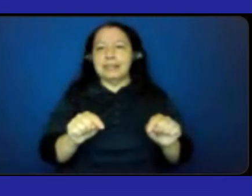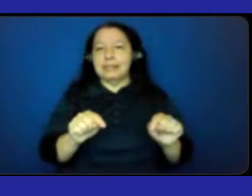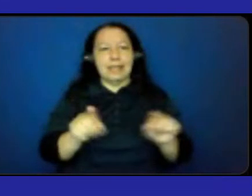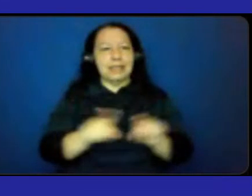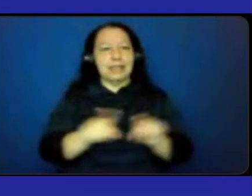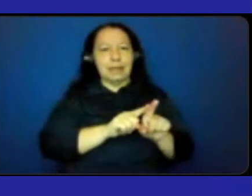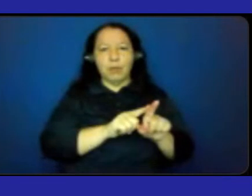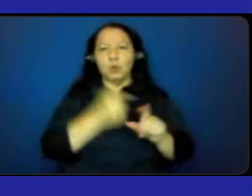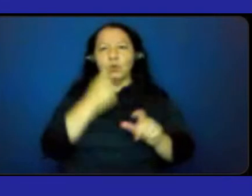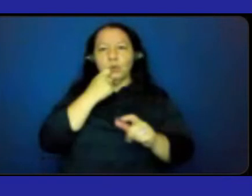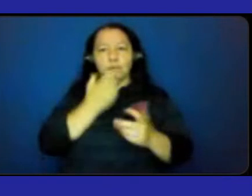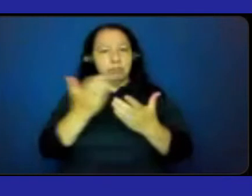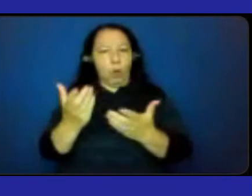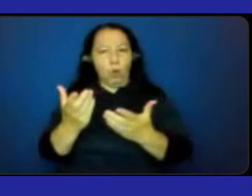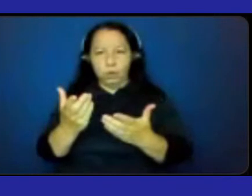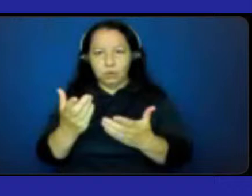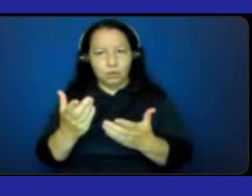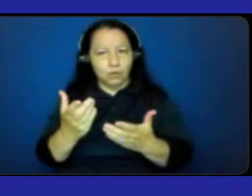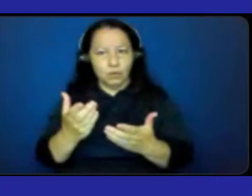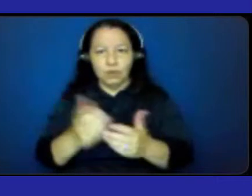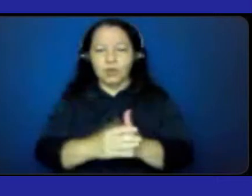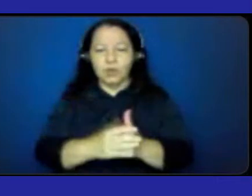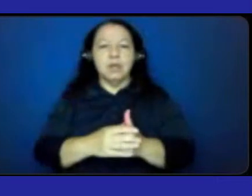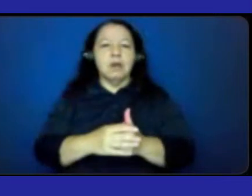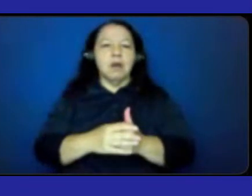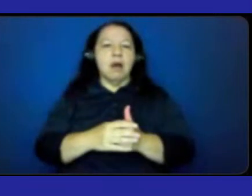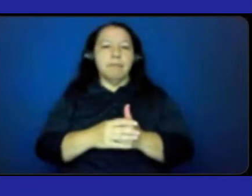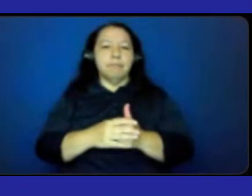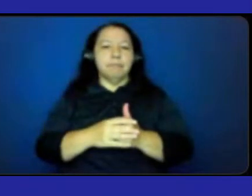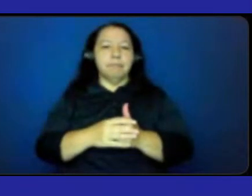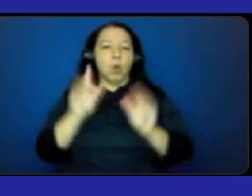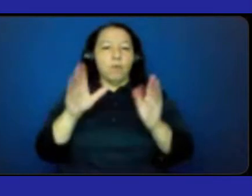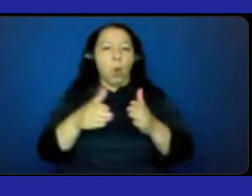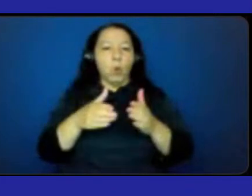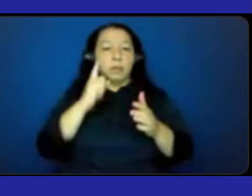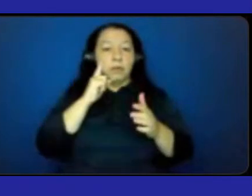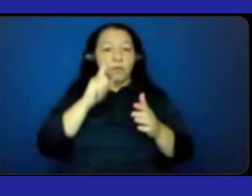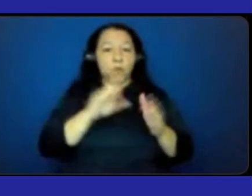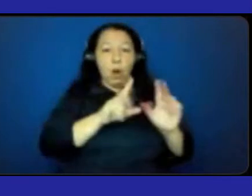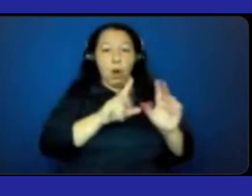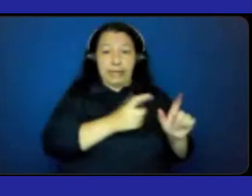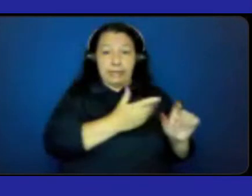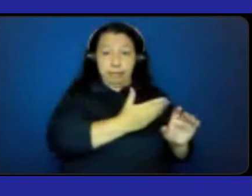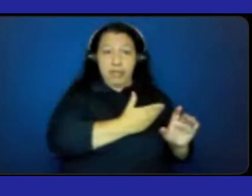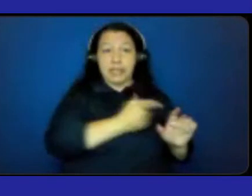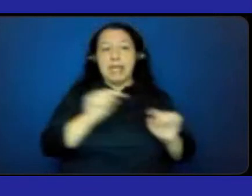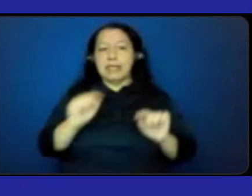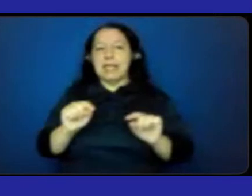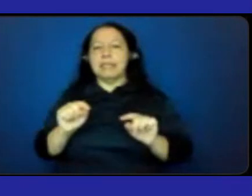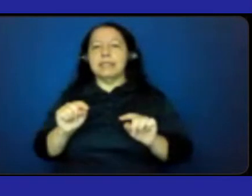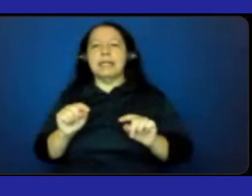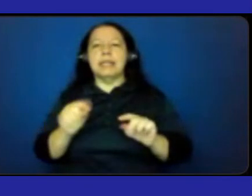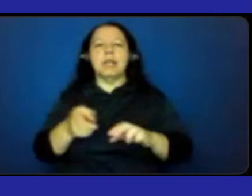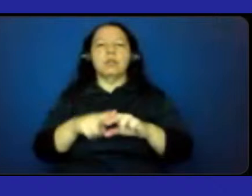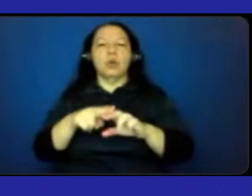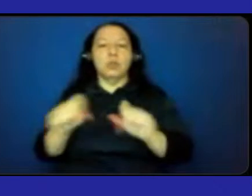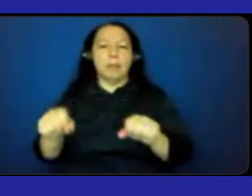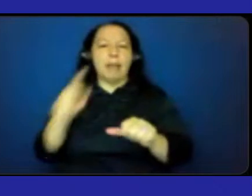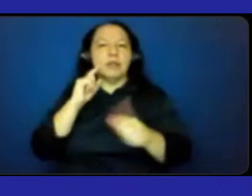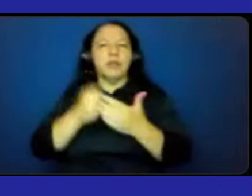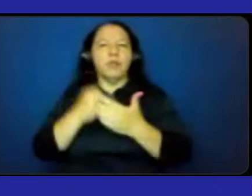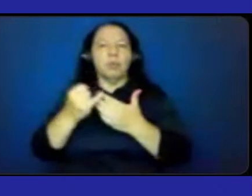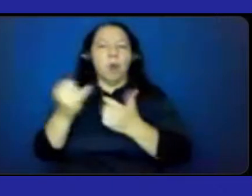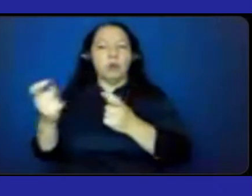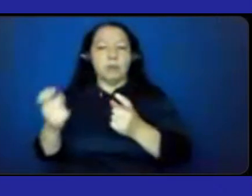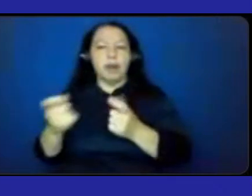proposal that we just discussed around testing. This is a surge capacity for project management to support